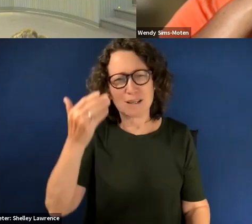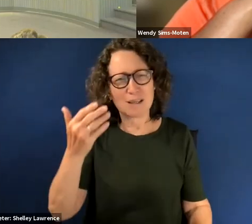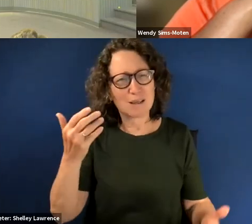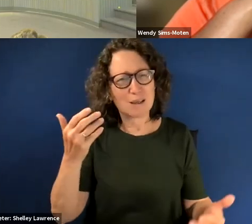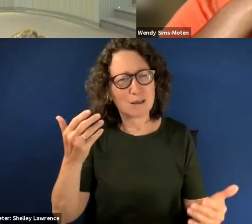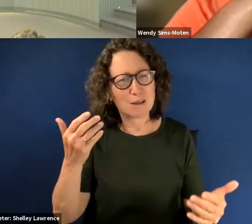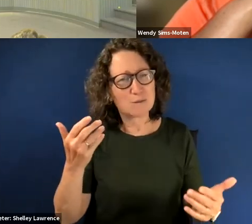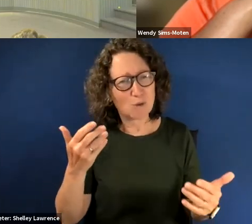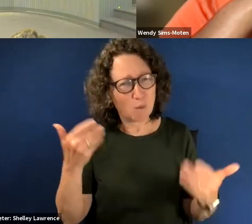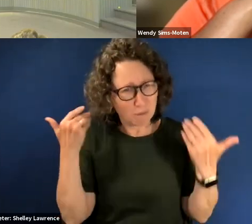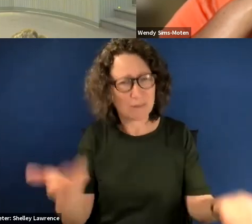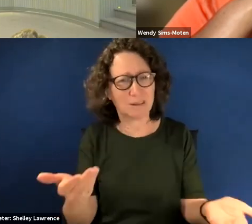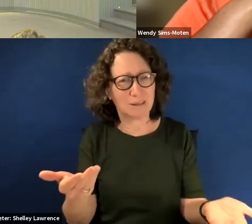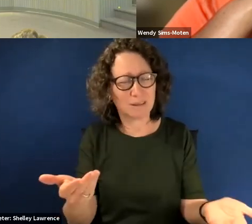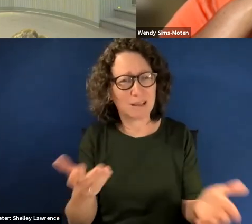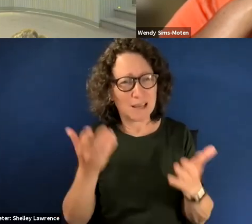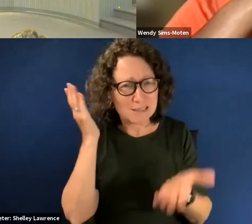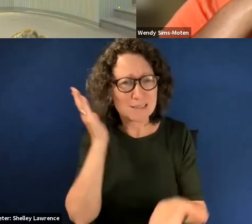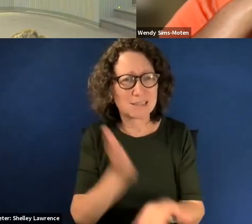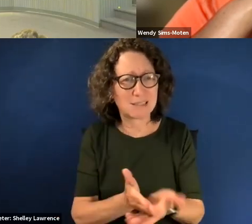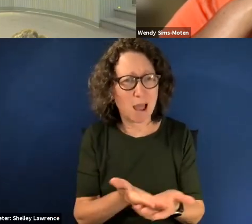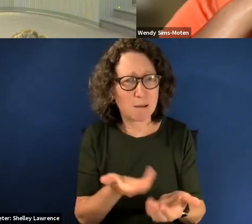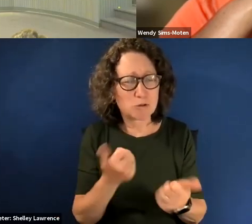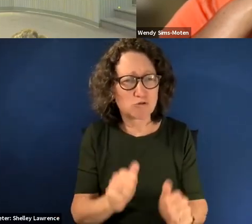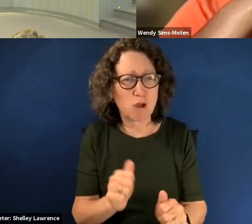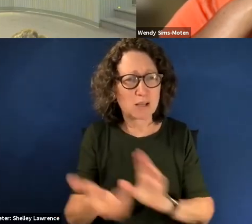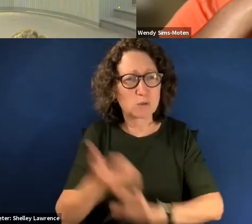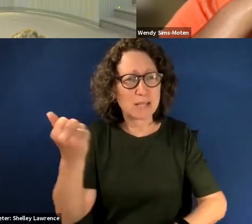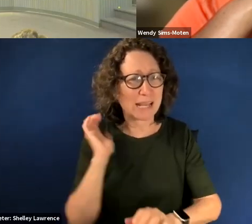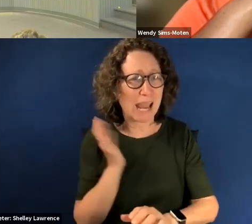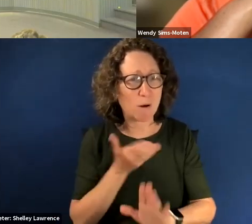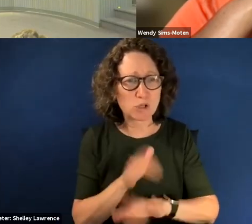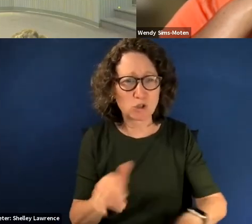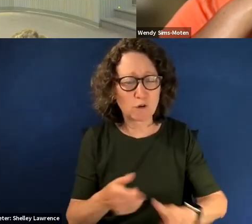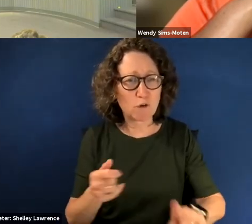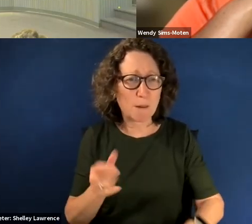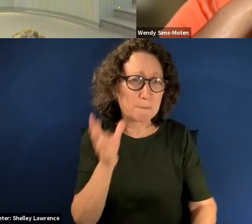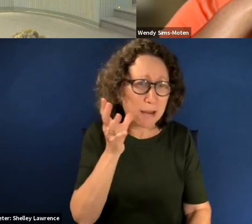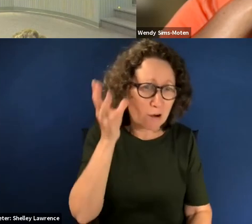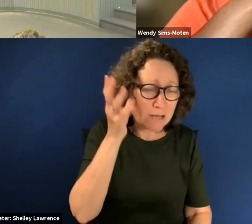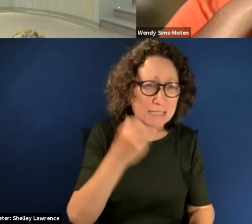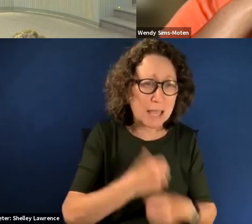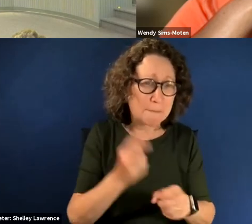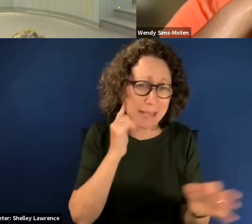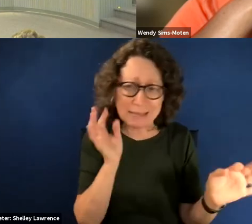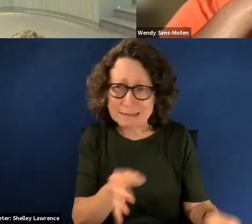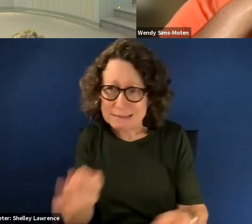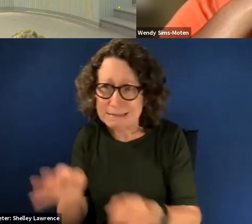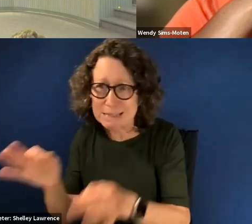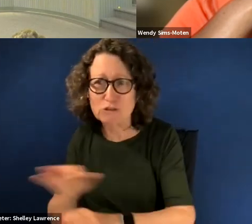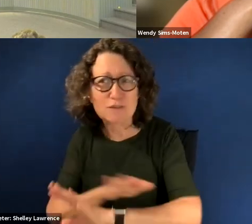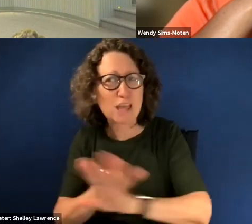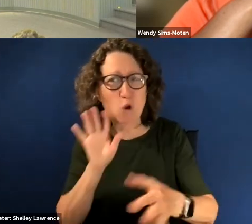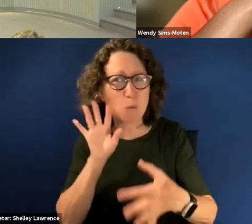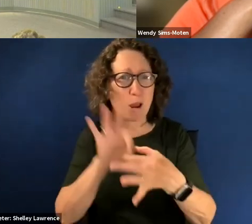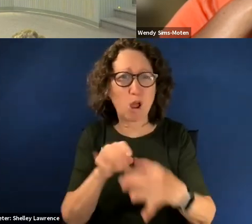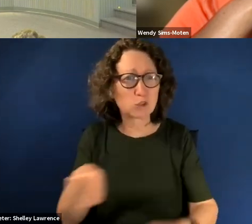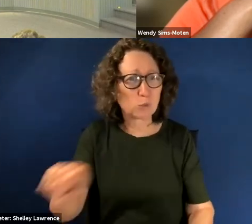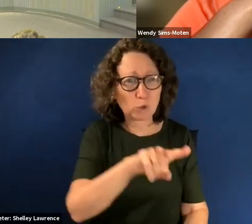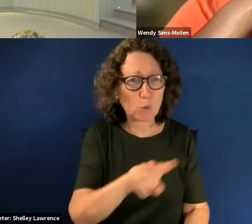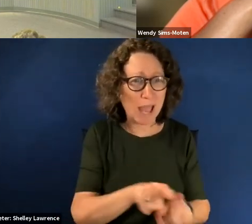the program and stop trying to take our children away from parents and making decisions that do not belong to the